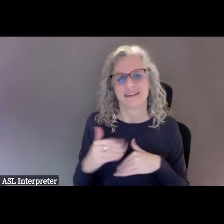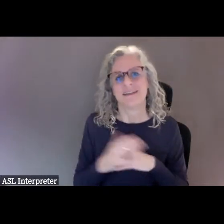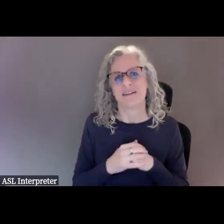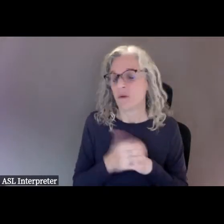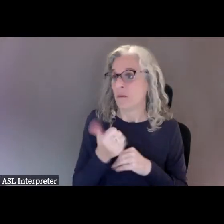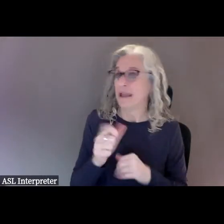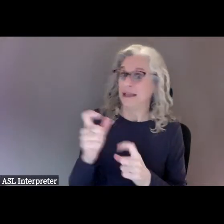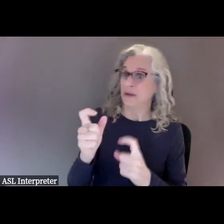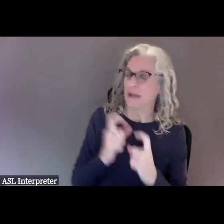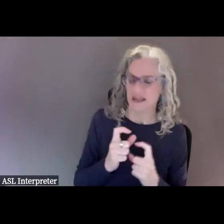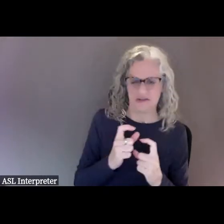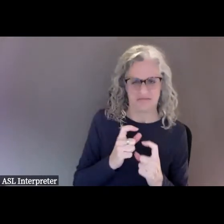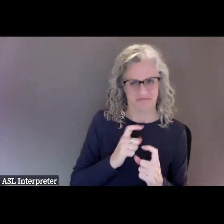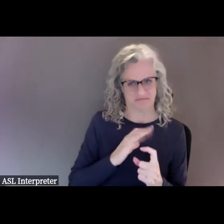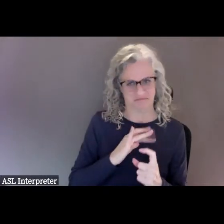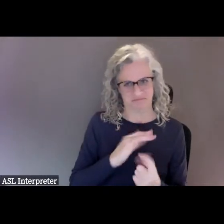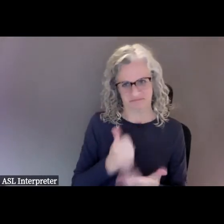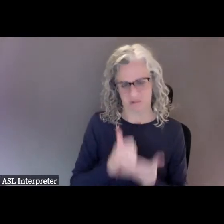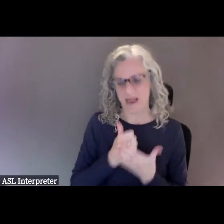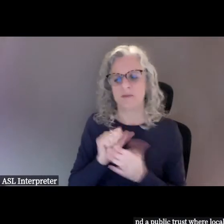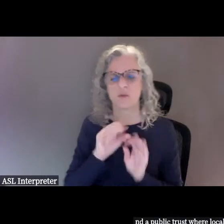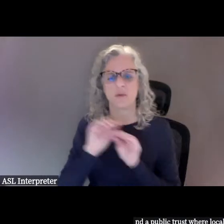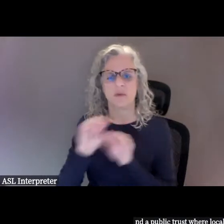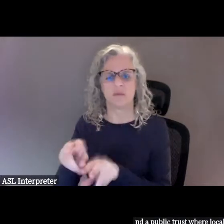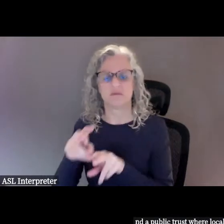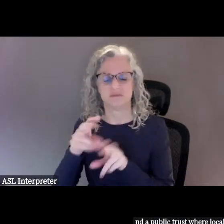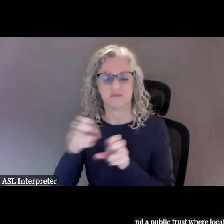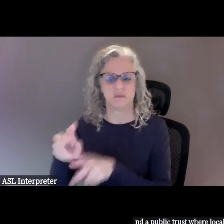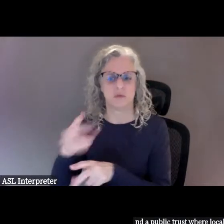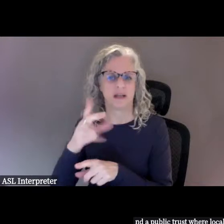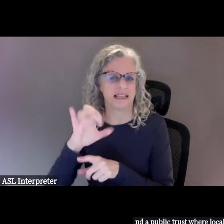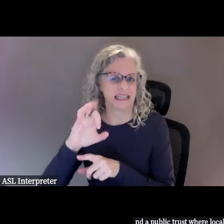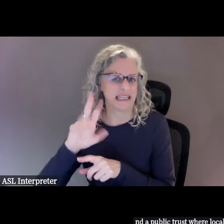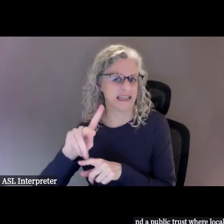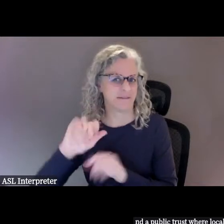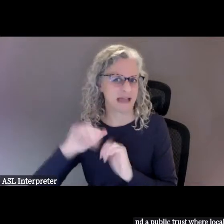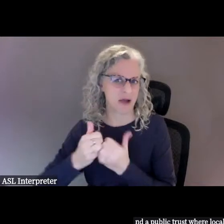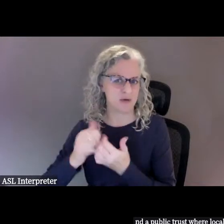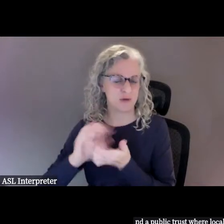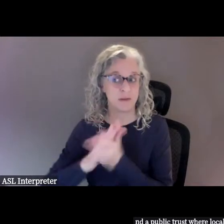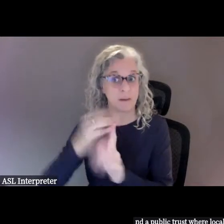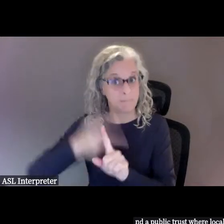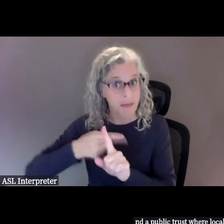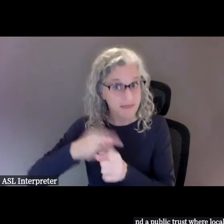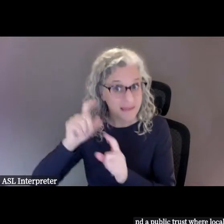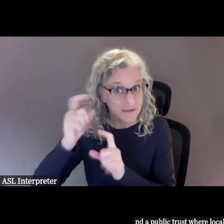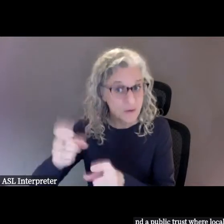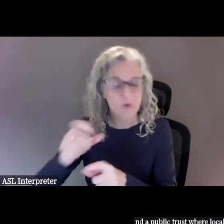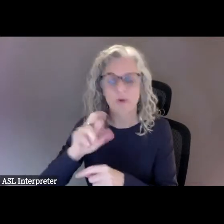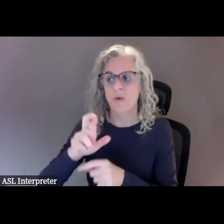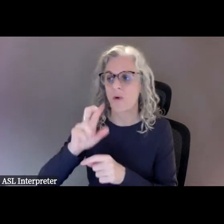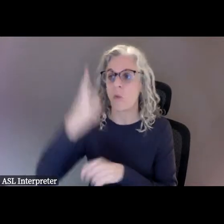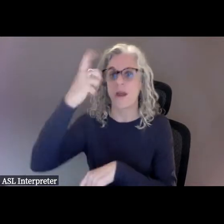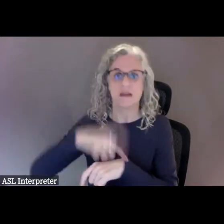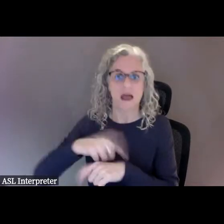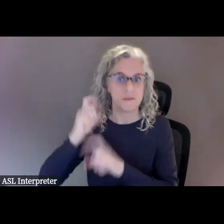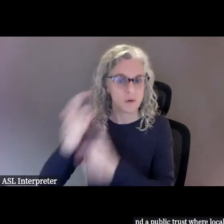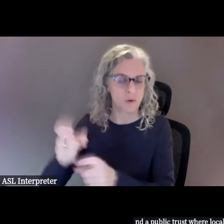will be dropped where you can note if you want to be a one-time donor or a monthly donor, but we'd appreciate anything you could